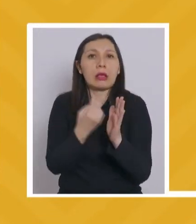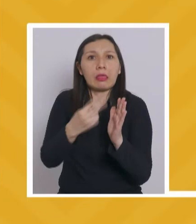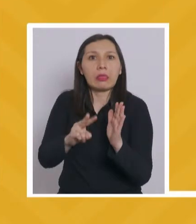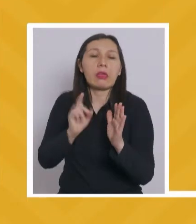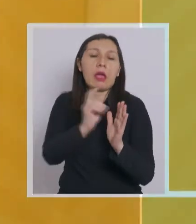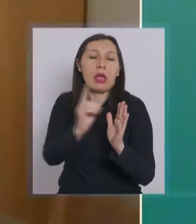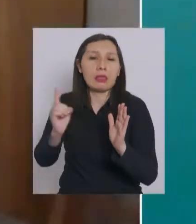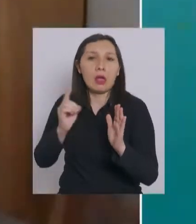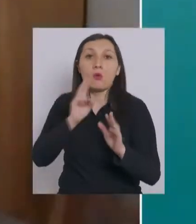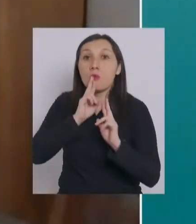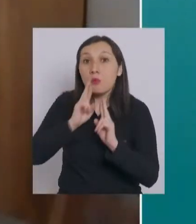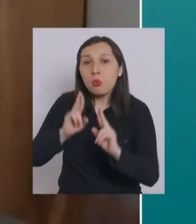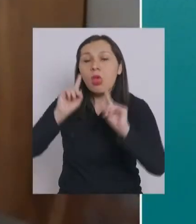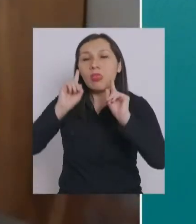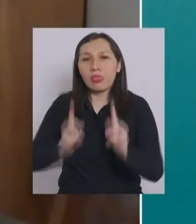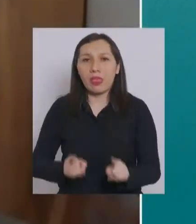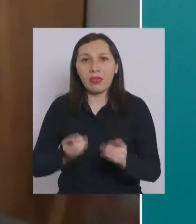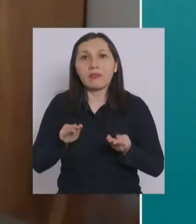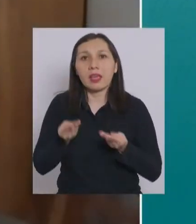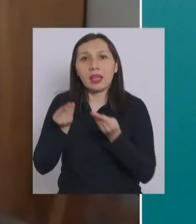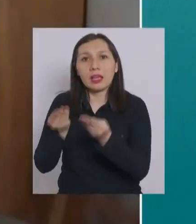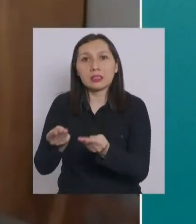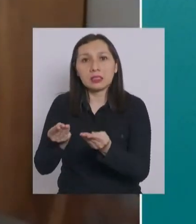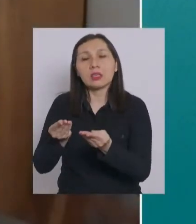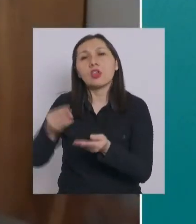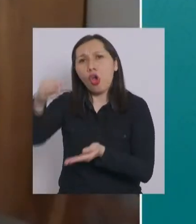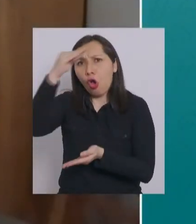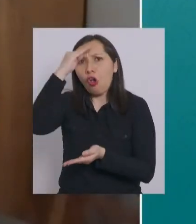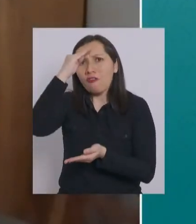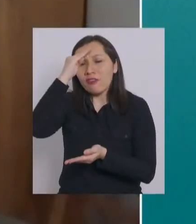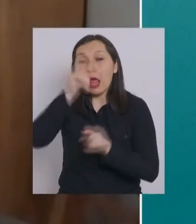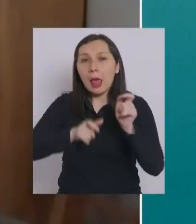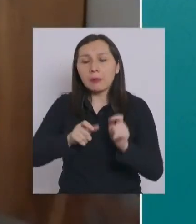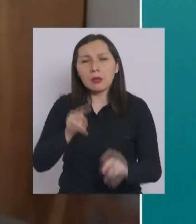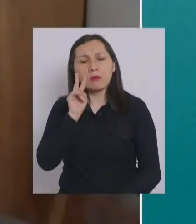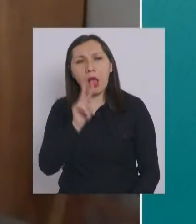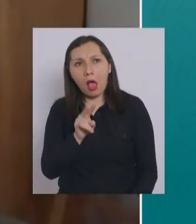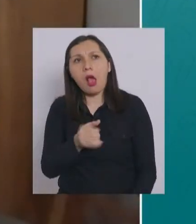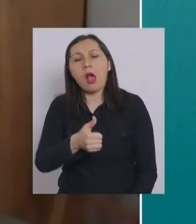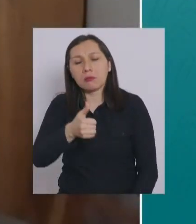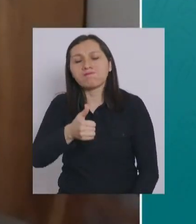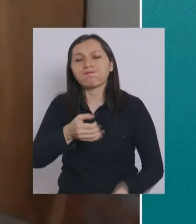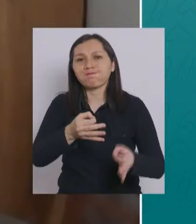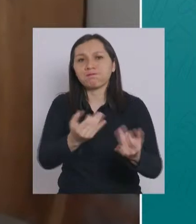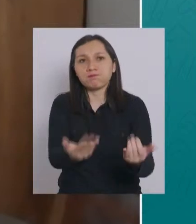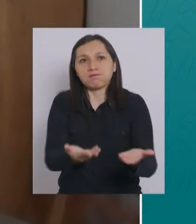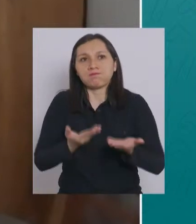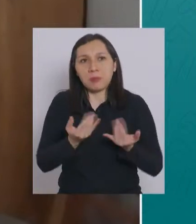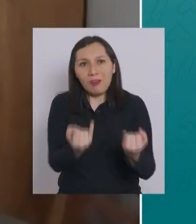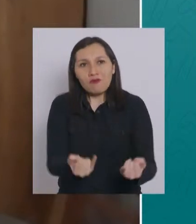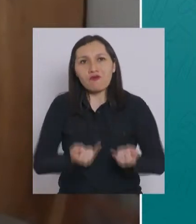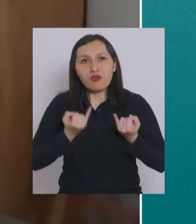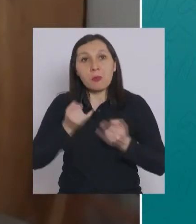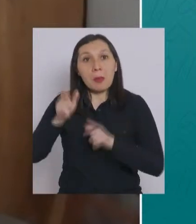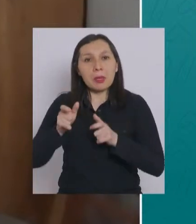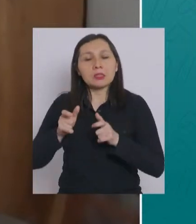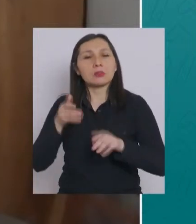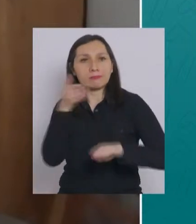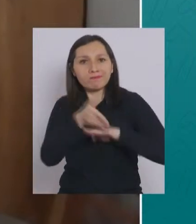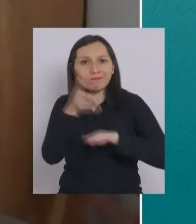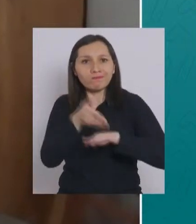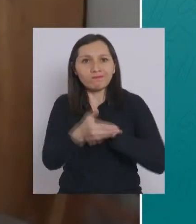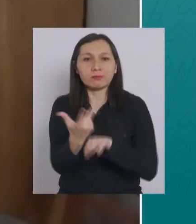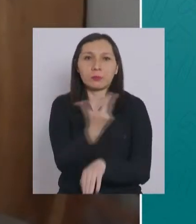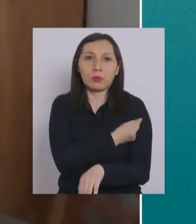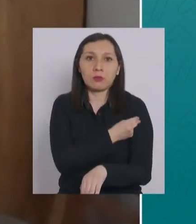the vaccine they are entitled to. These results should provide the necessary confidence